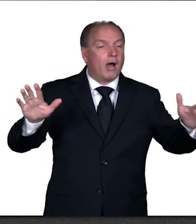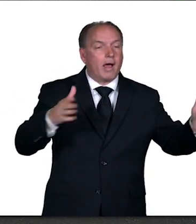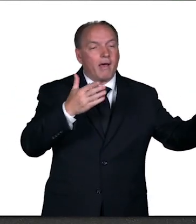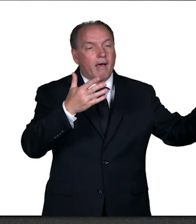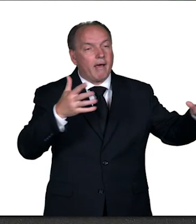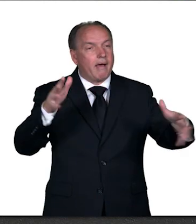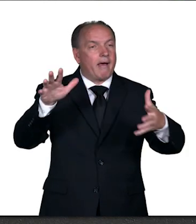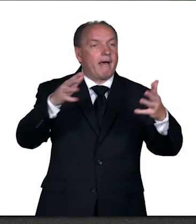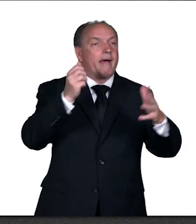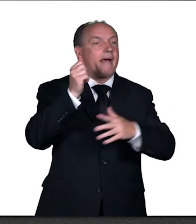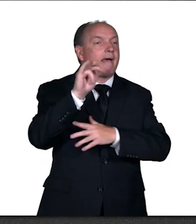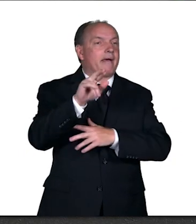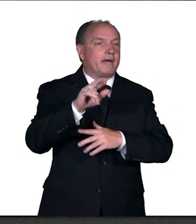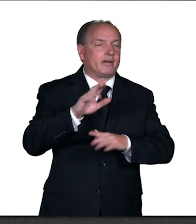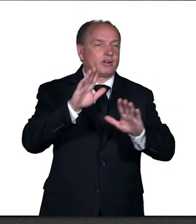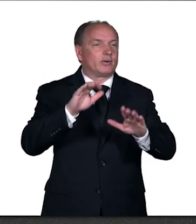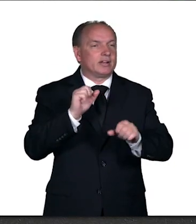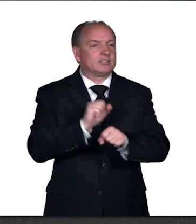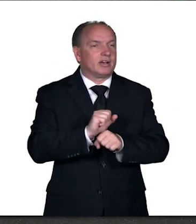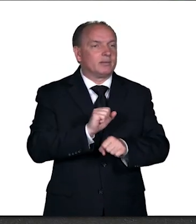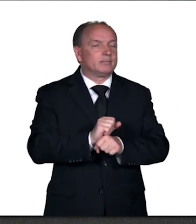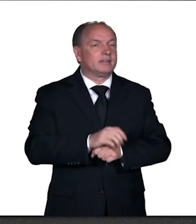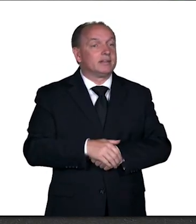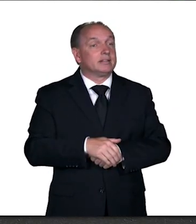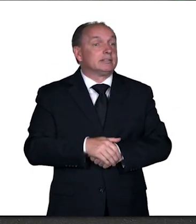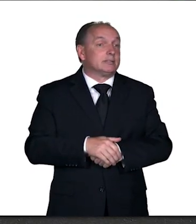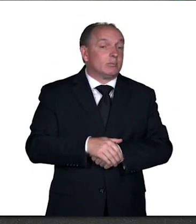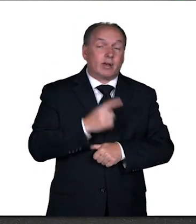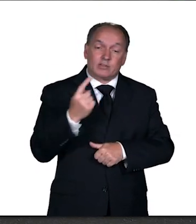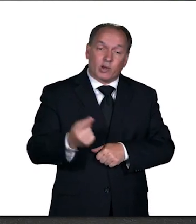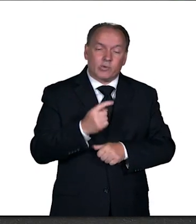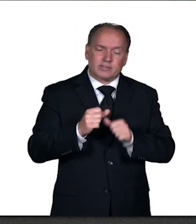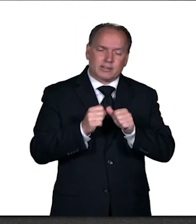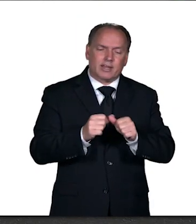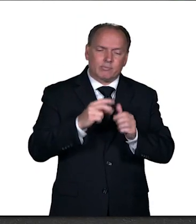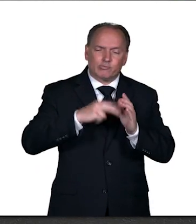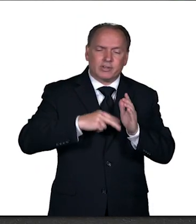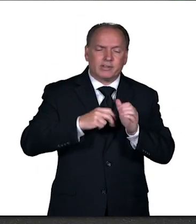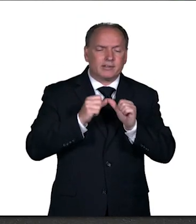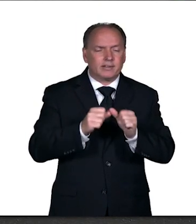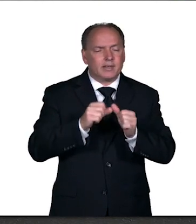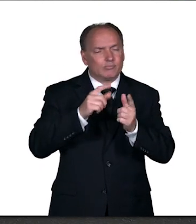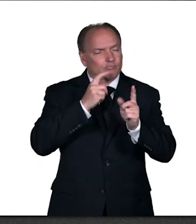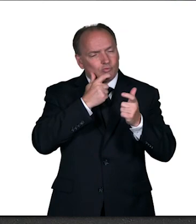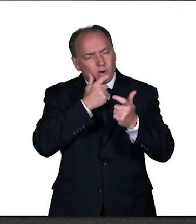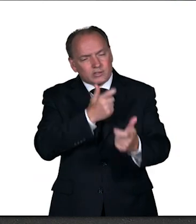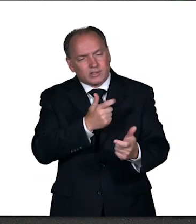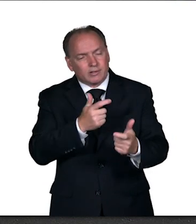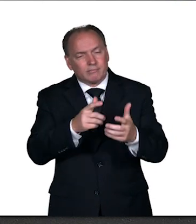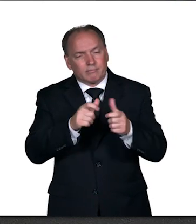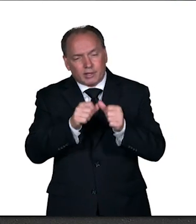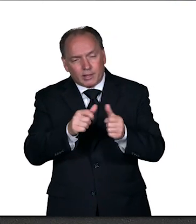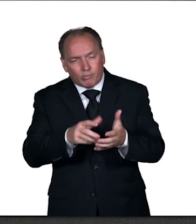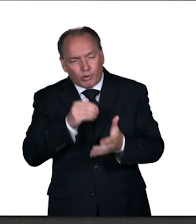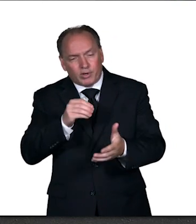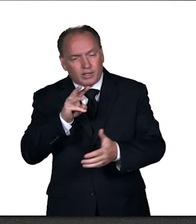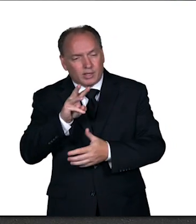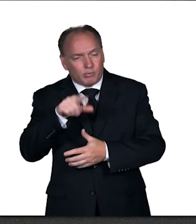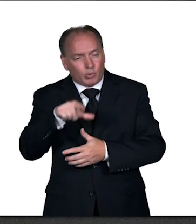the air. Great job. Well, as always, keep reading, keep watching, keep